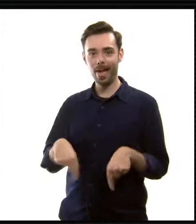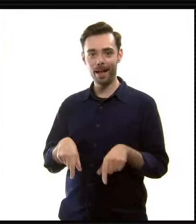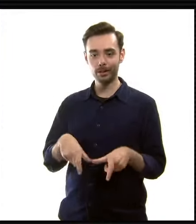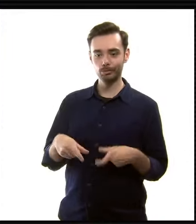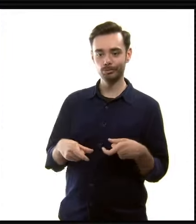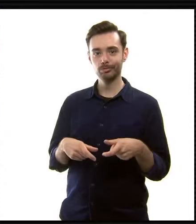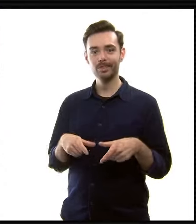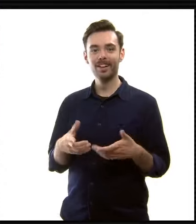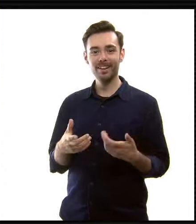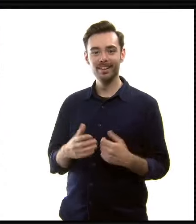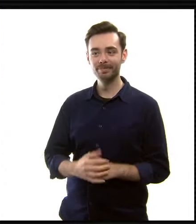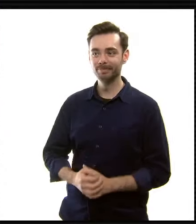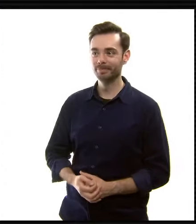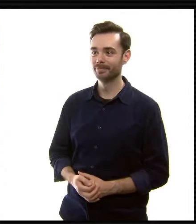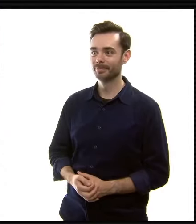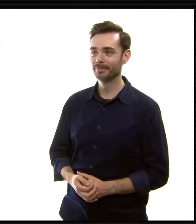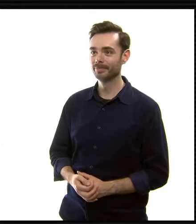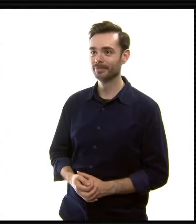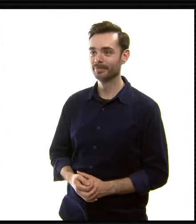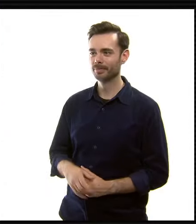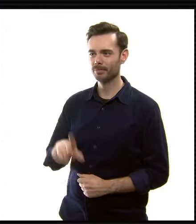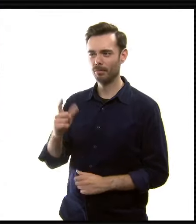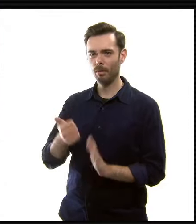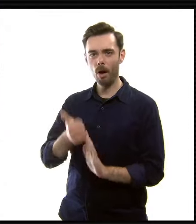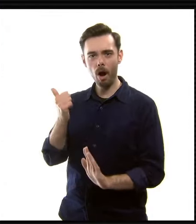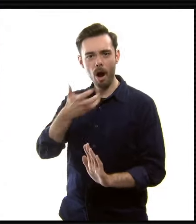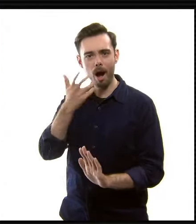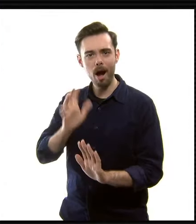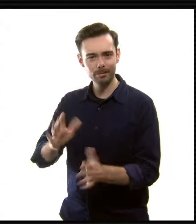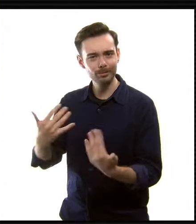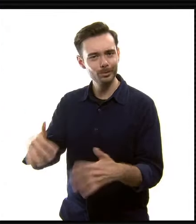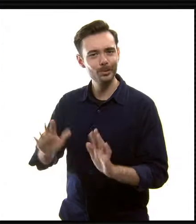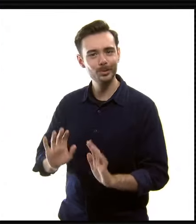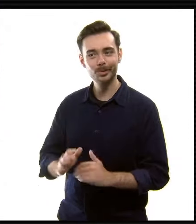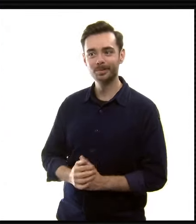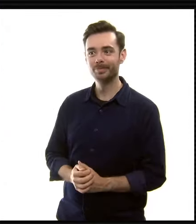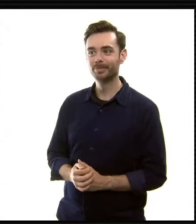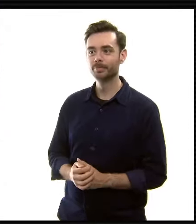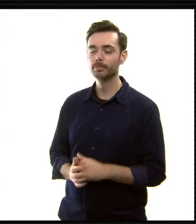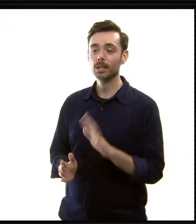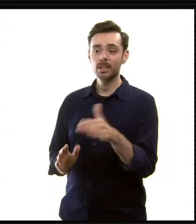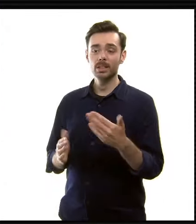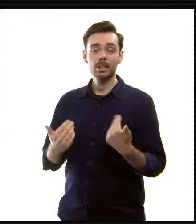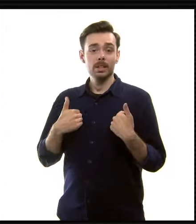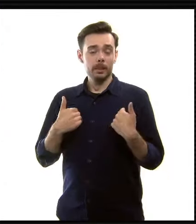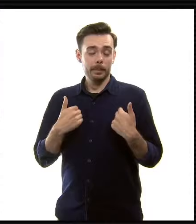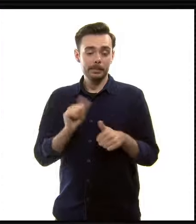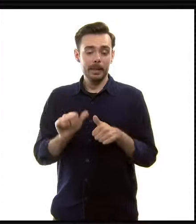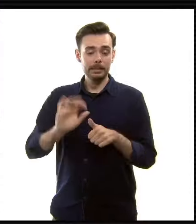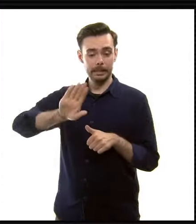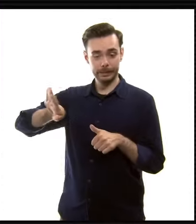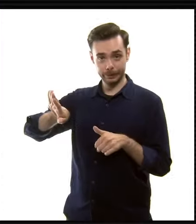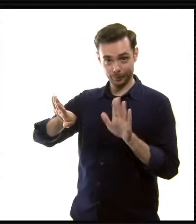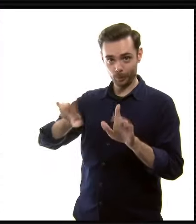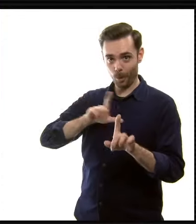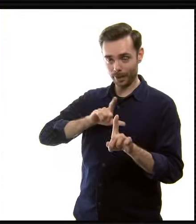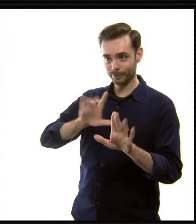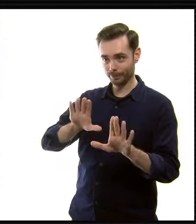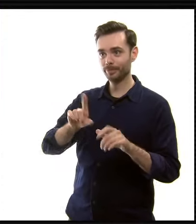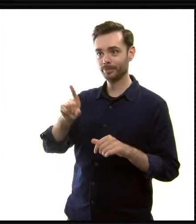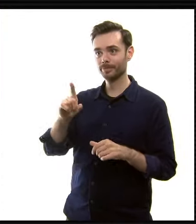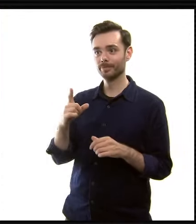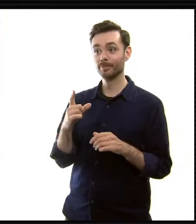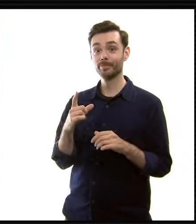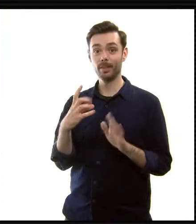yeah. You outdone yourself there, Vic. Really great. Joe, what have you got? Mine's way better. Here's why. I got 3 LegoCon